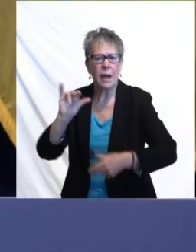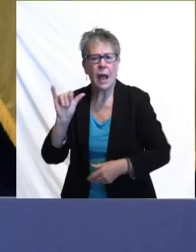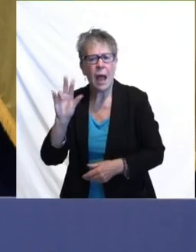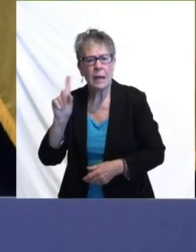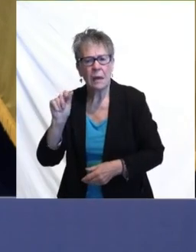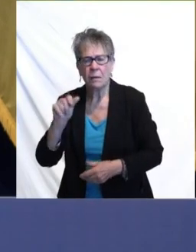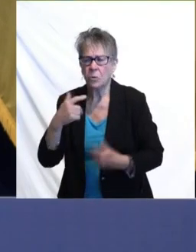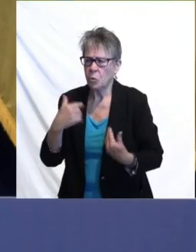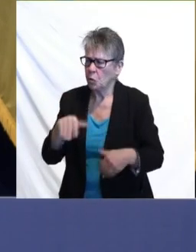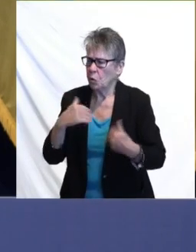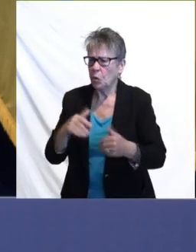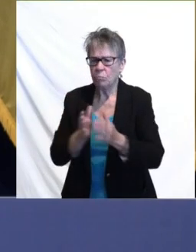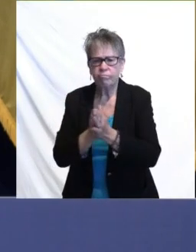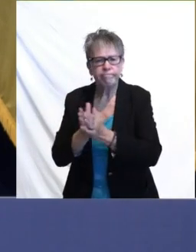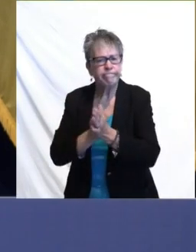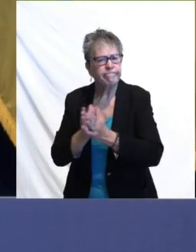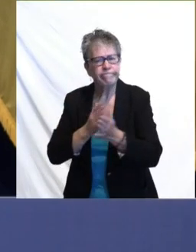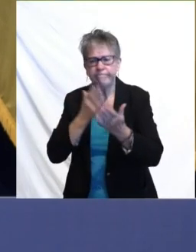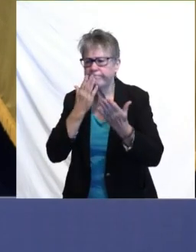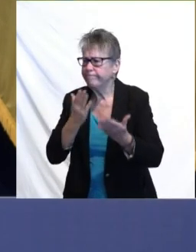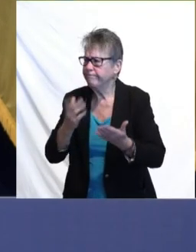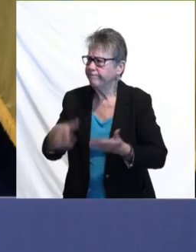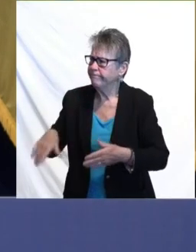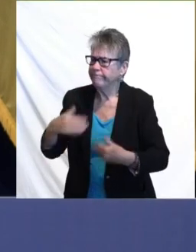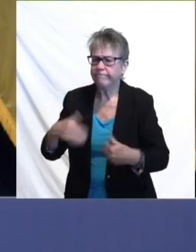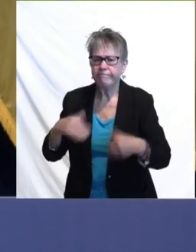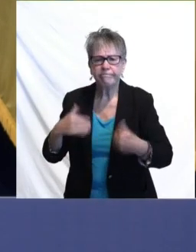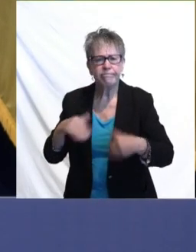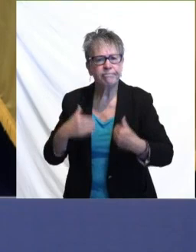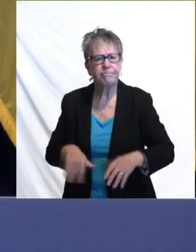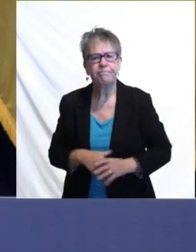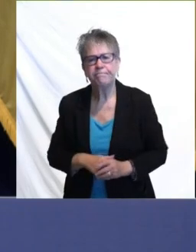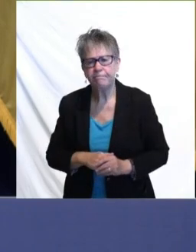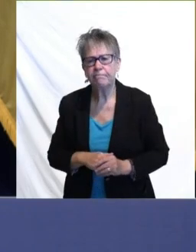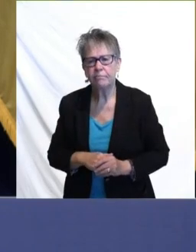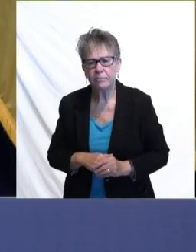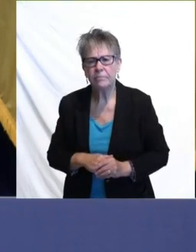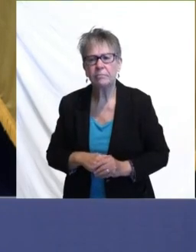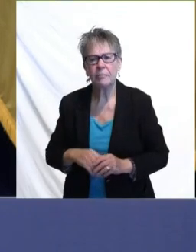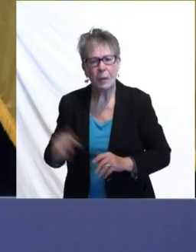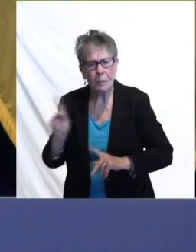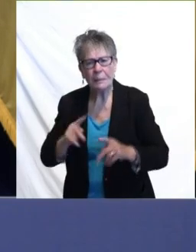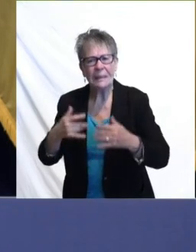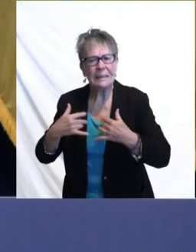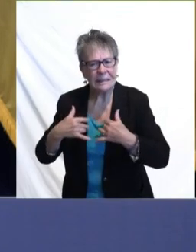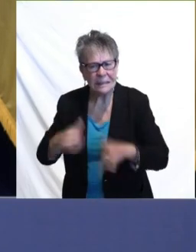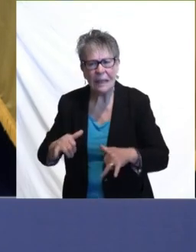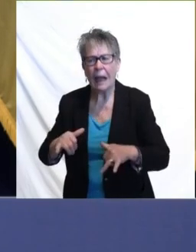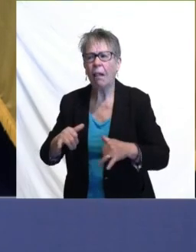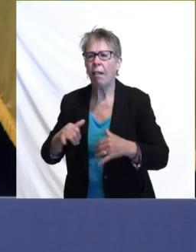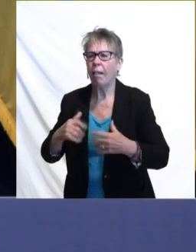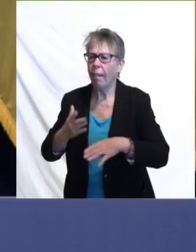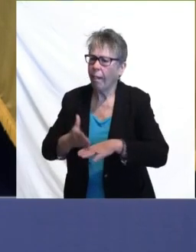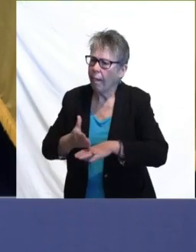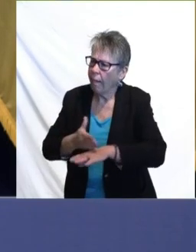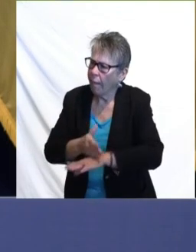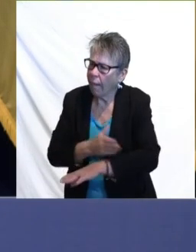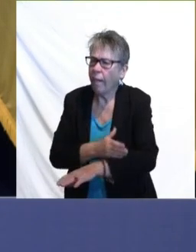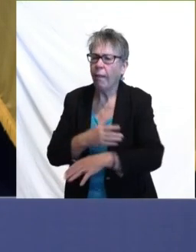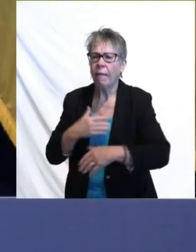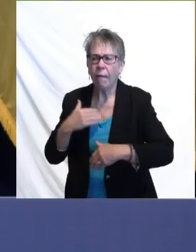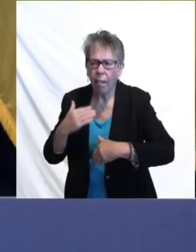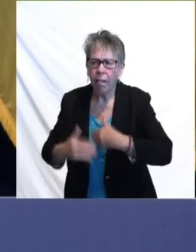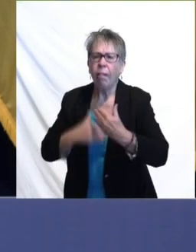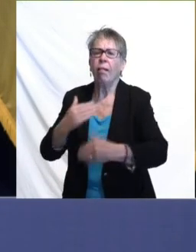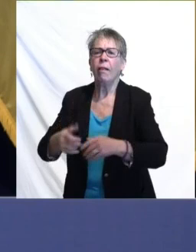certainly within the federal government. So we know there's still a whole lot of hurt recovering out there from that storm. So thank you for all the above. Joey, is